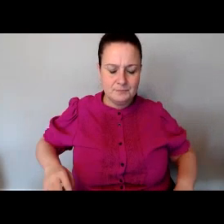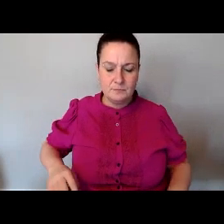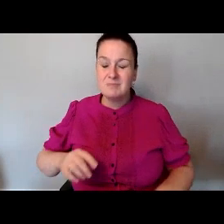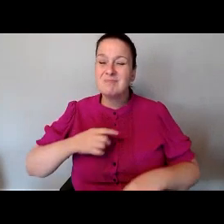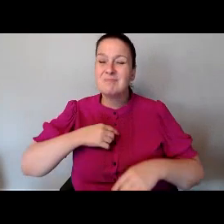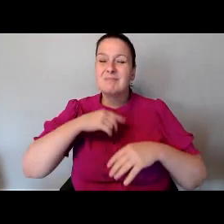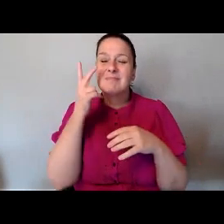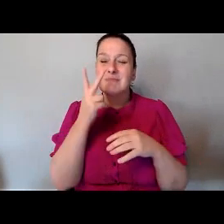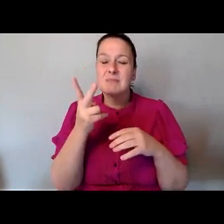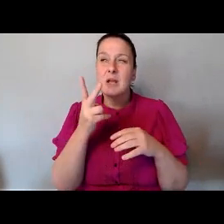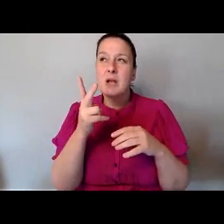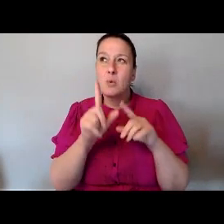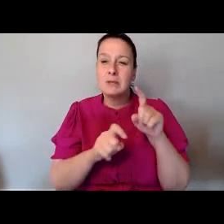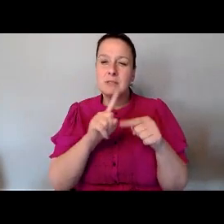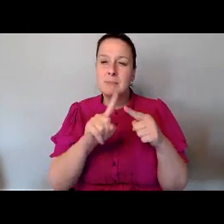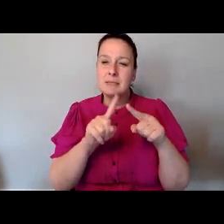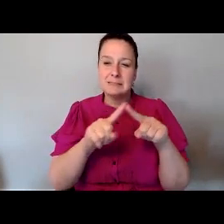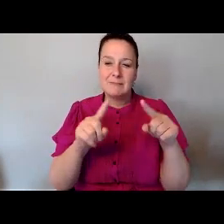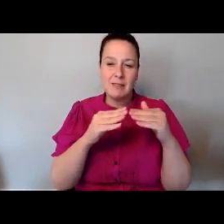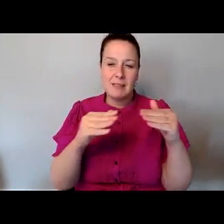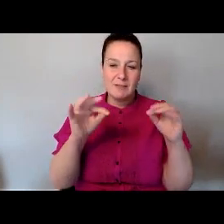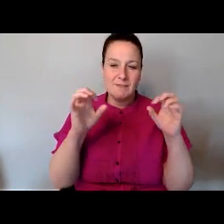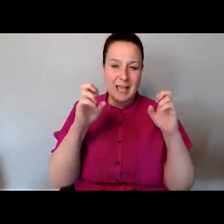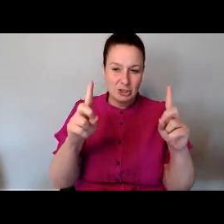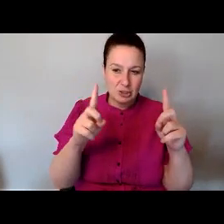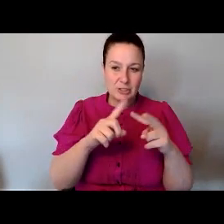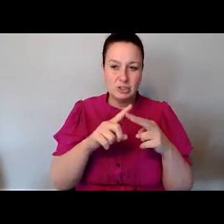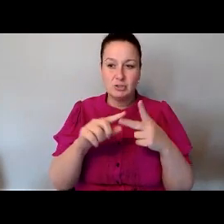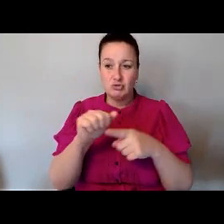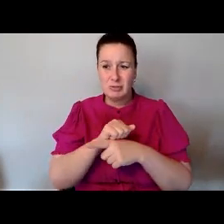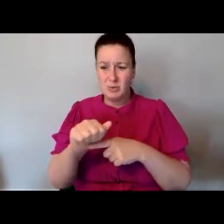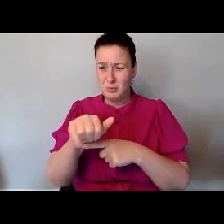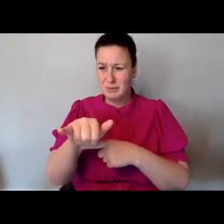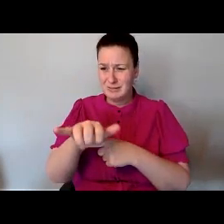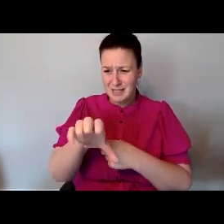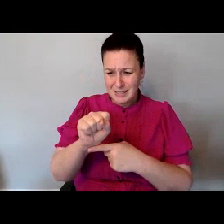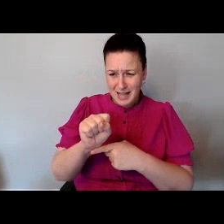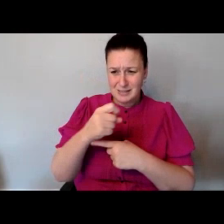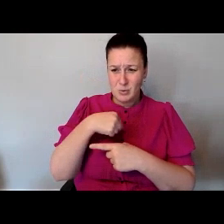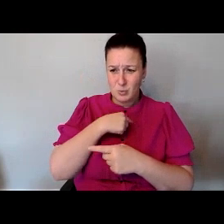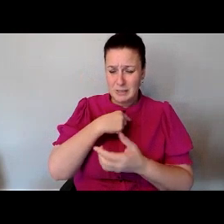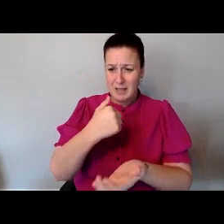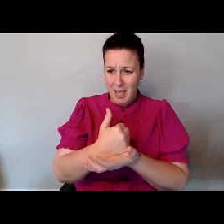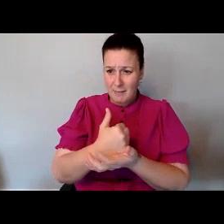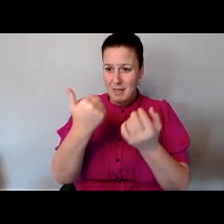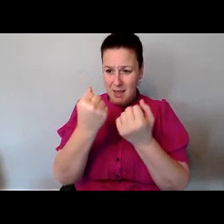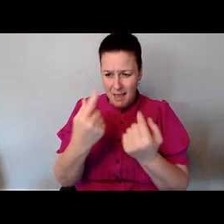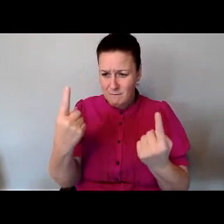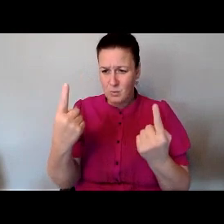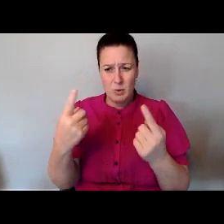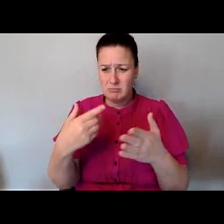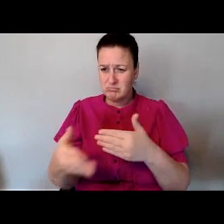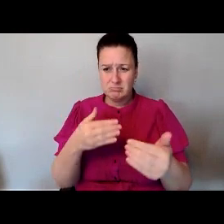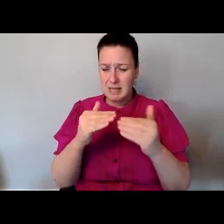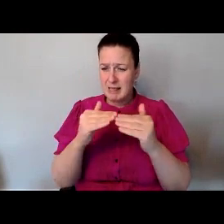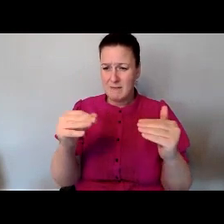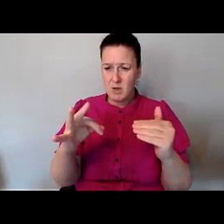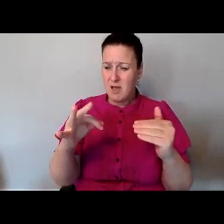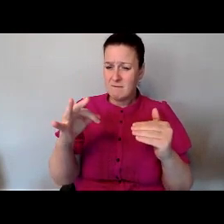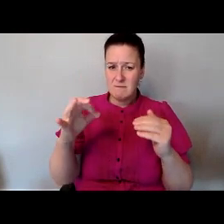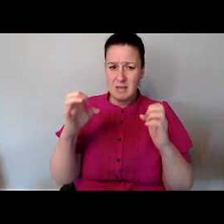levels of education and training. And so, yes, I mean, we help everybody. We want